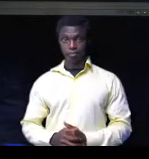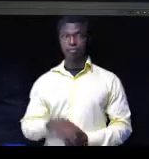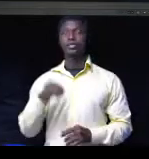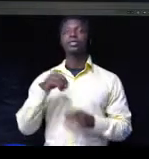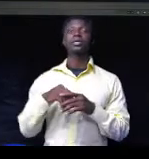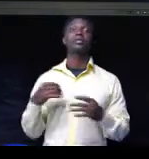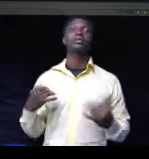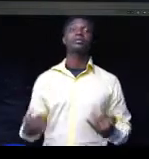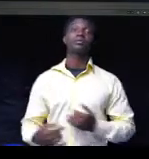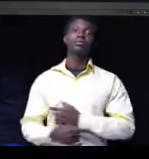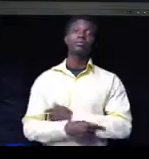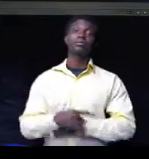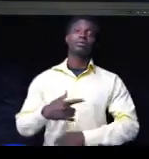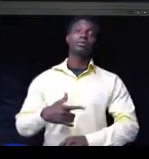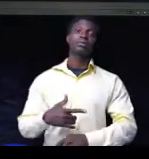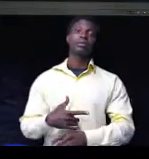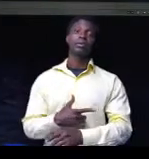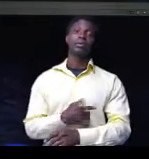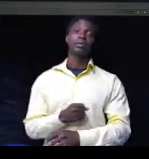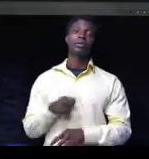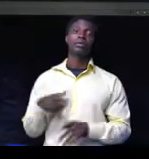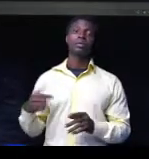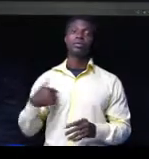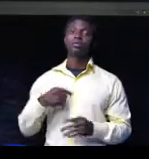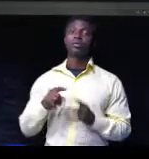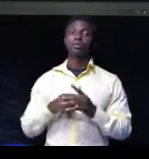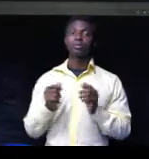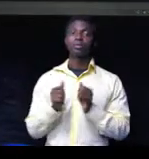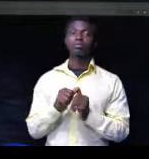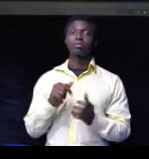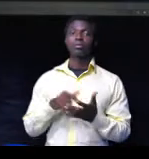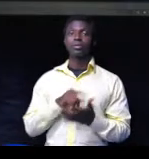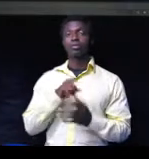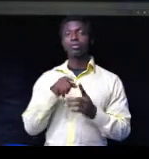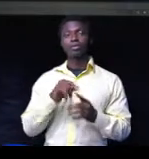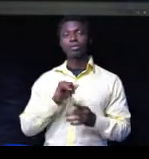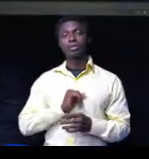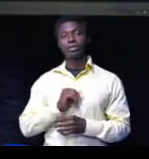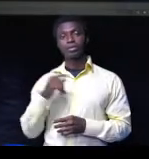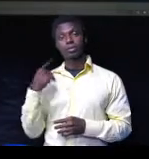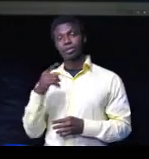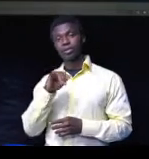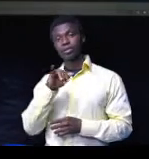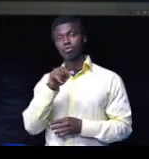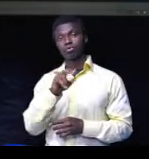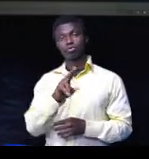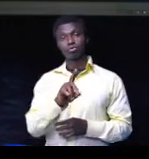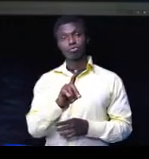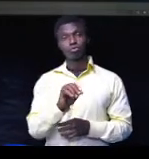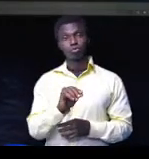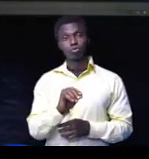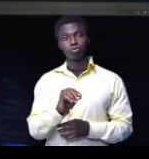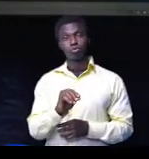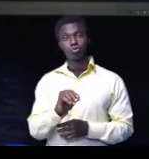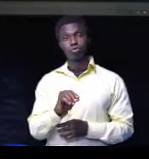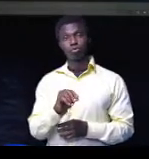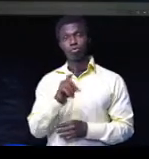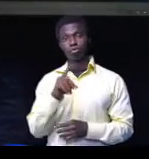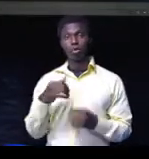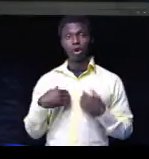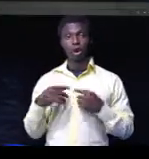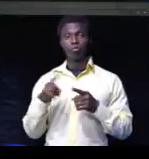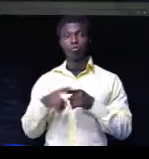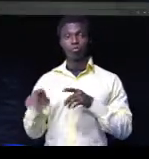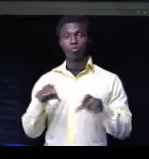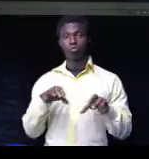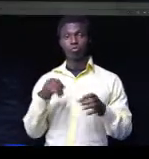education. In today's lesson, let me start with this. When I say judo, see the way you